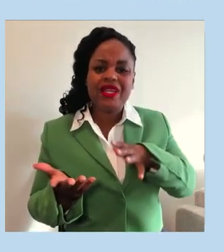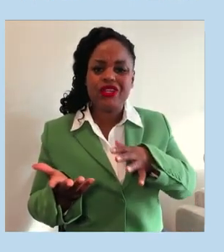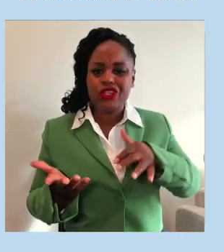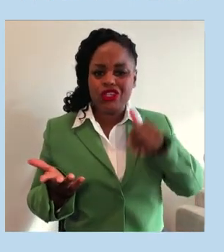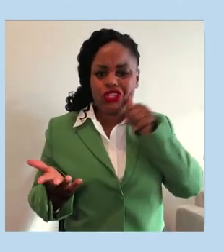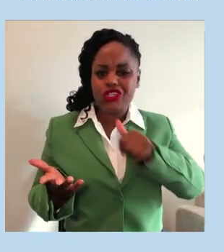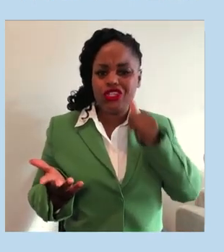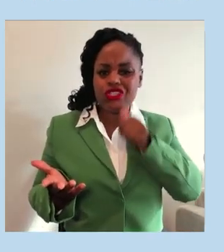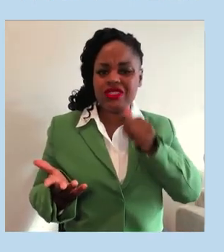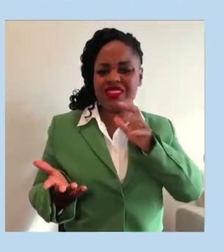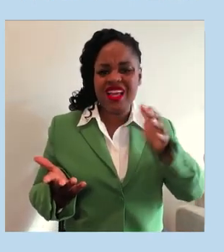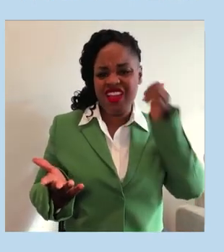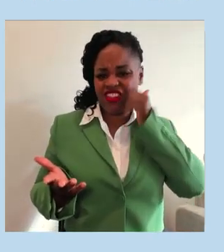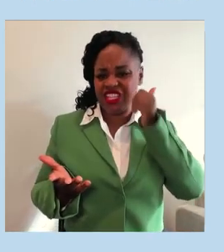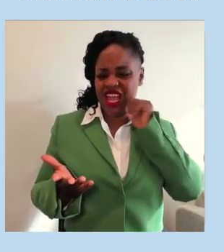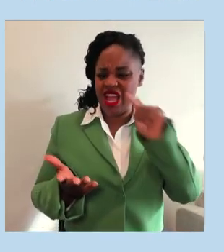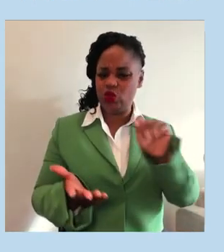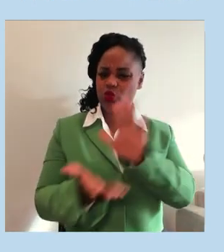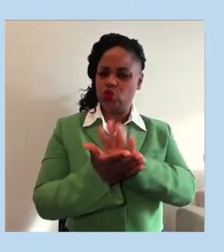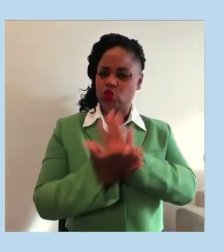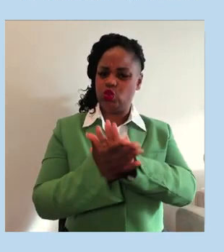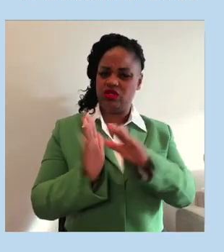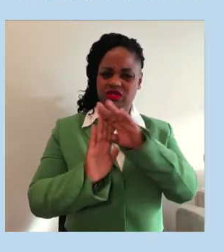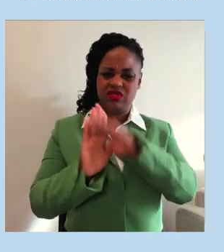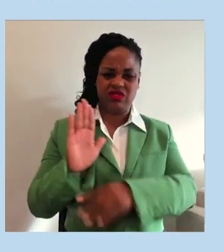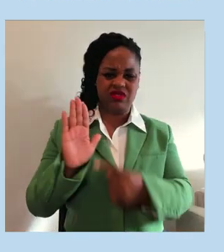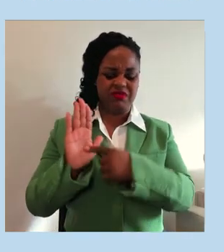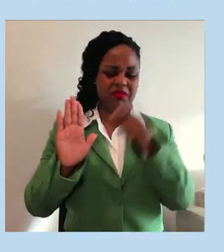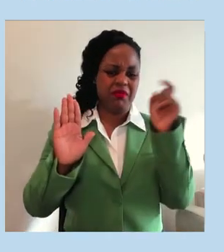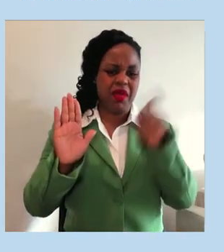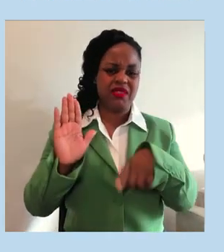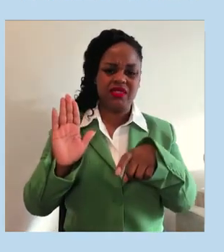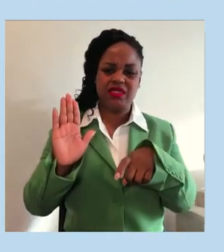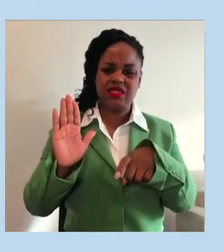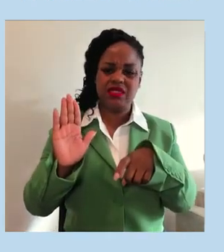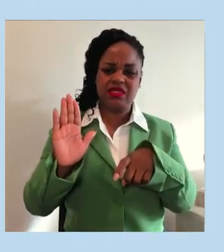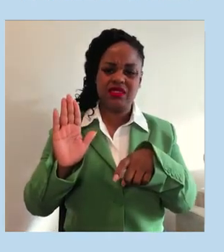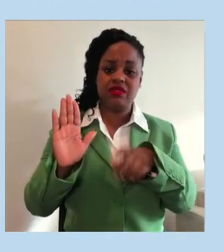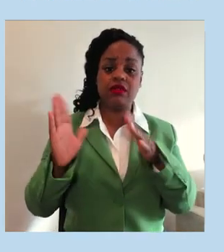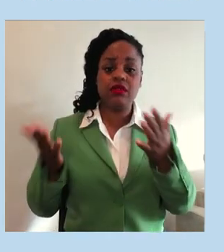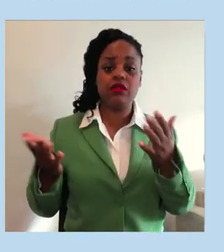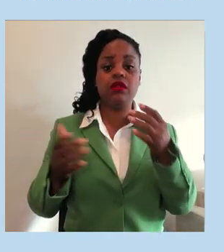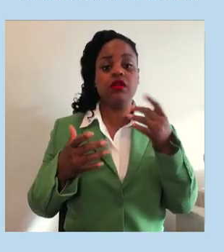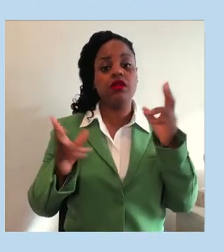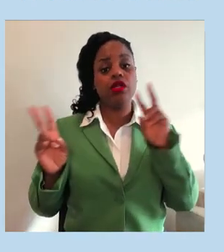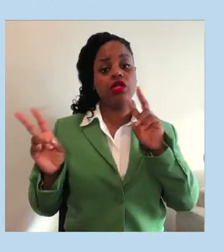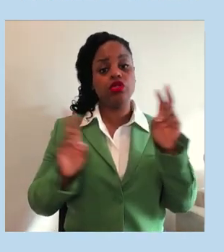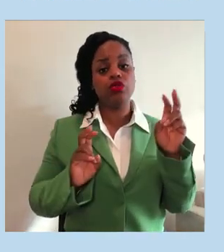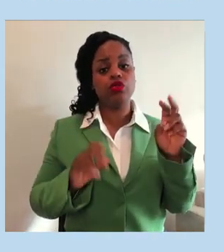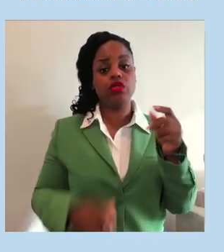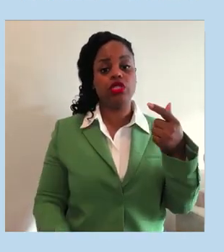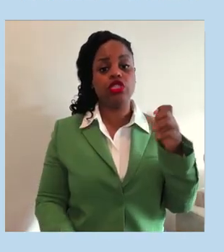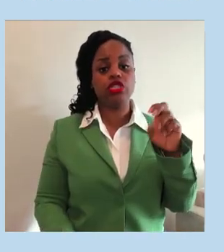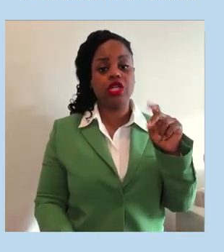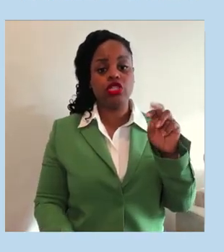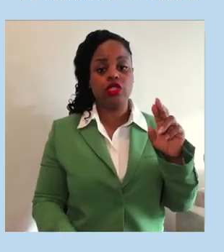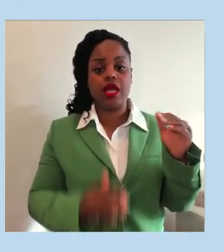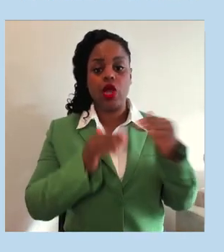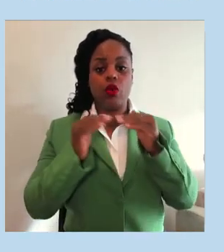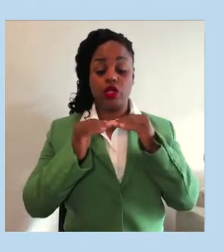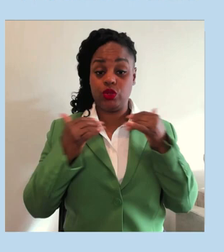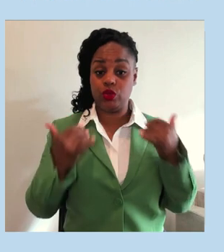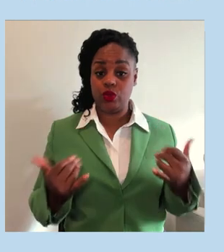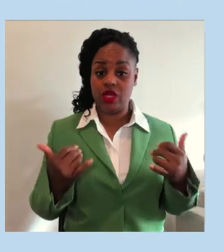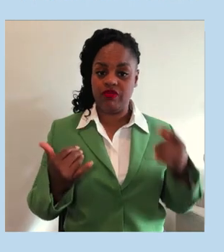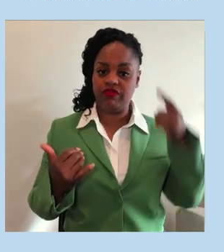United Nations theme for this year's celebration is Gender Equality Today for a Sustainable Tomorrow. Gender equality is so important because it